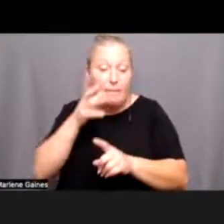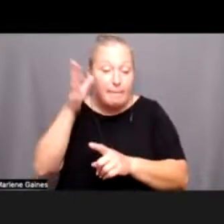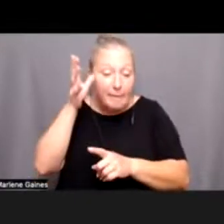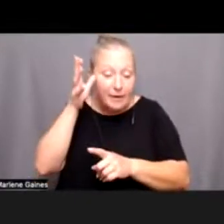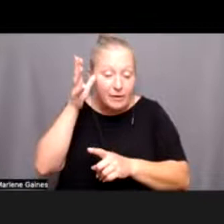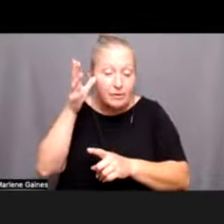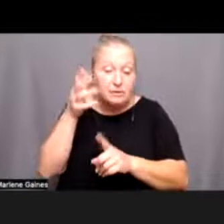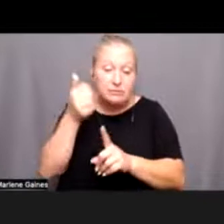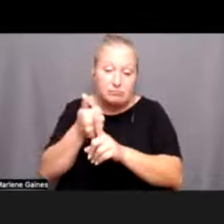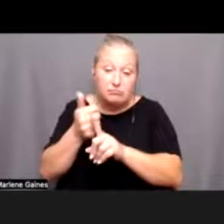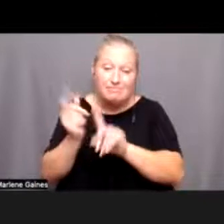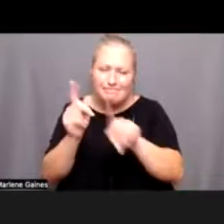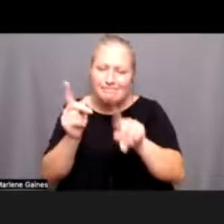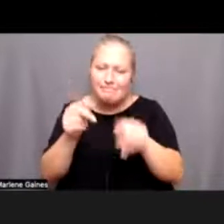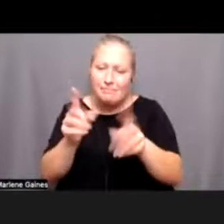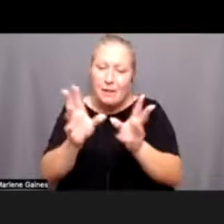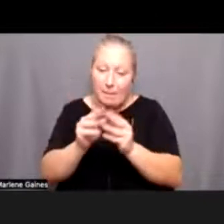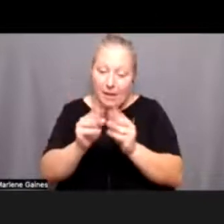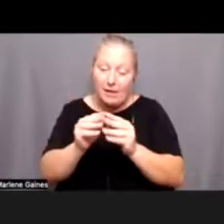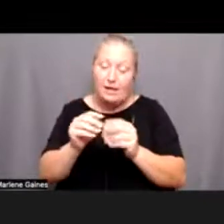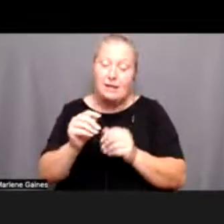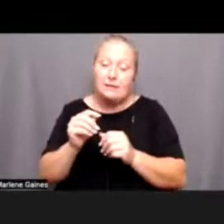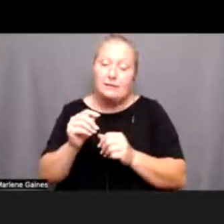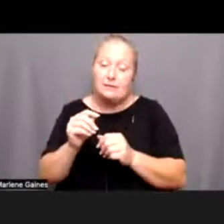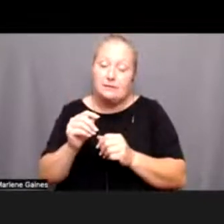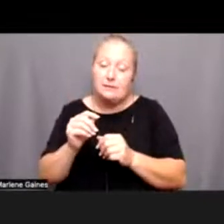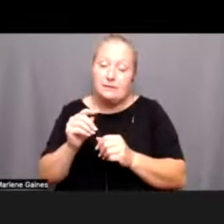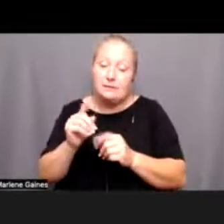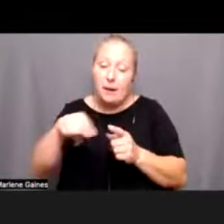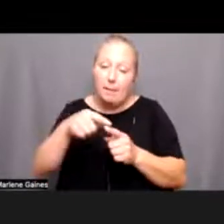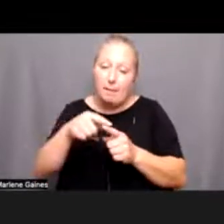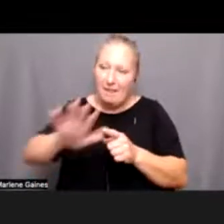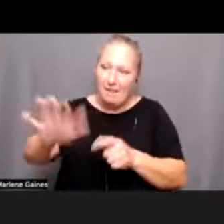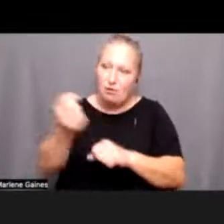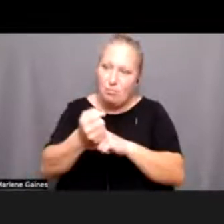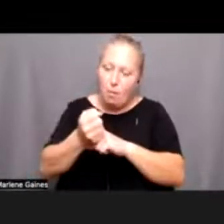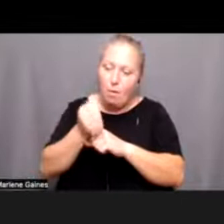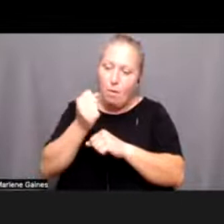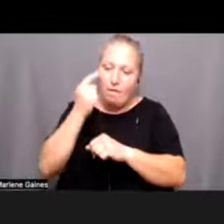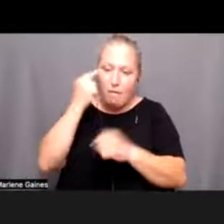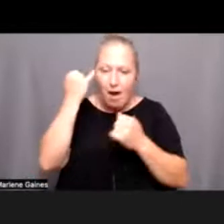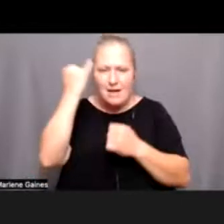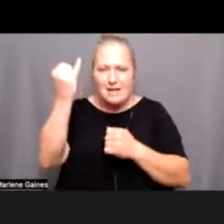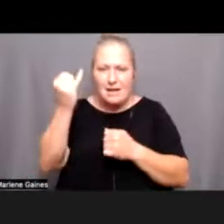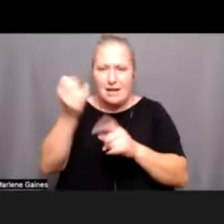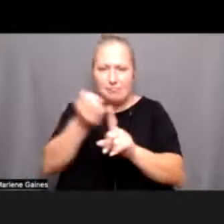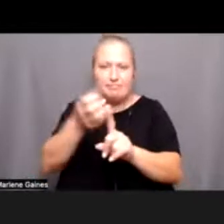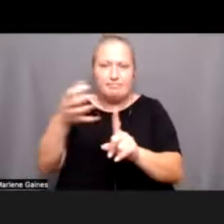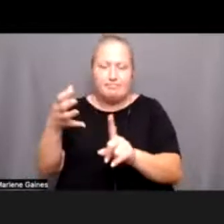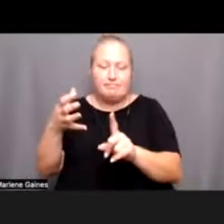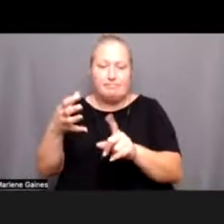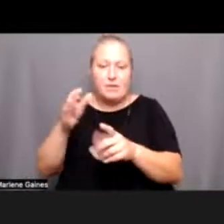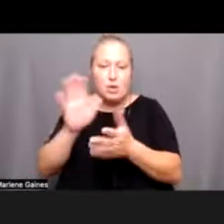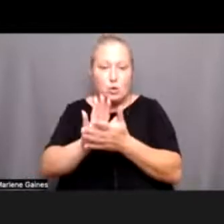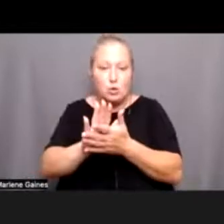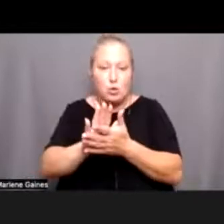parents who have attended meetings we've held about their support for the idea of extending the school